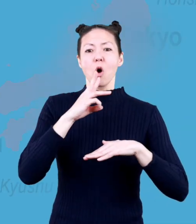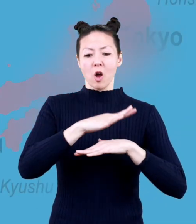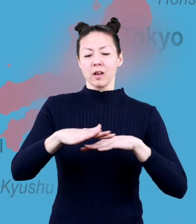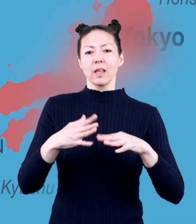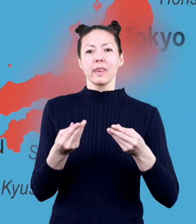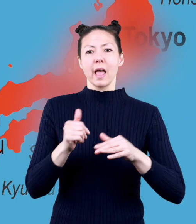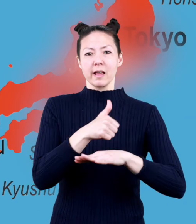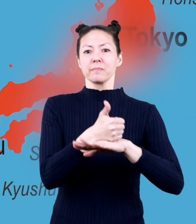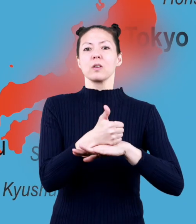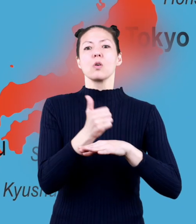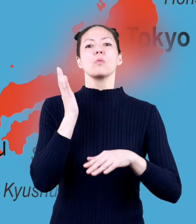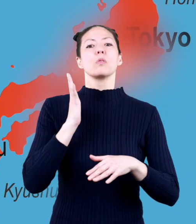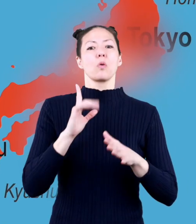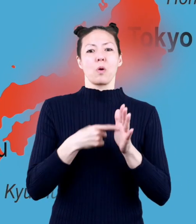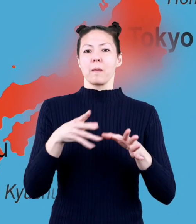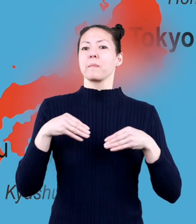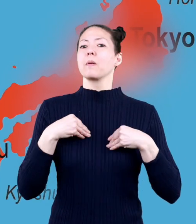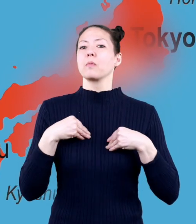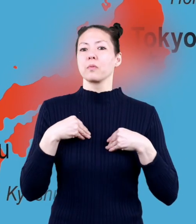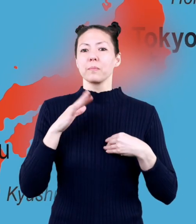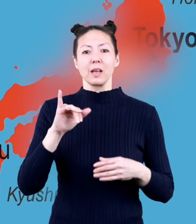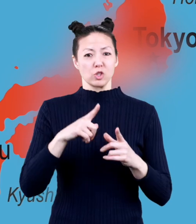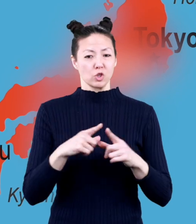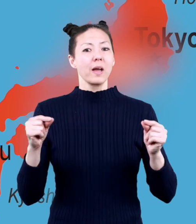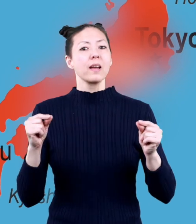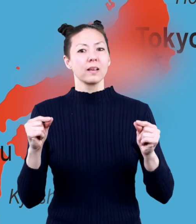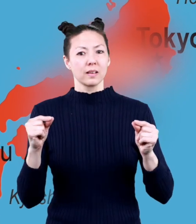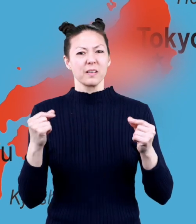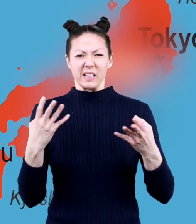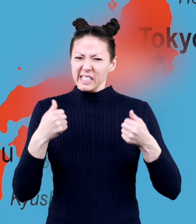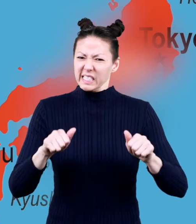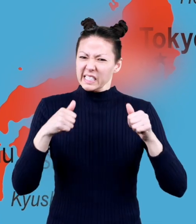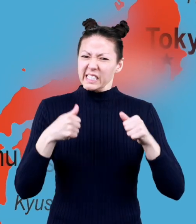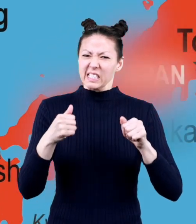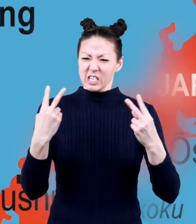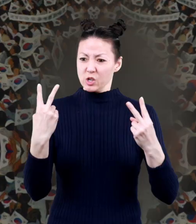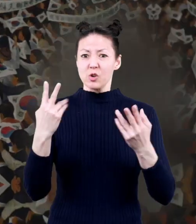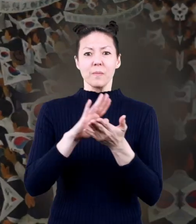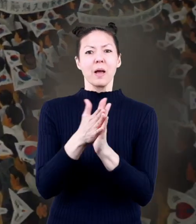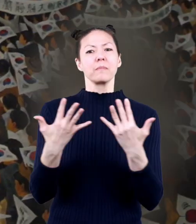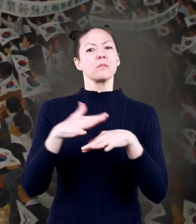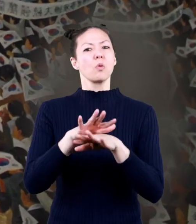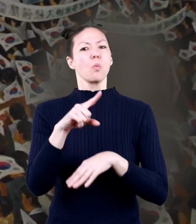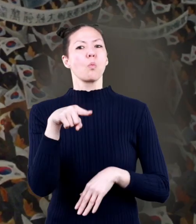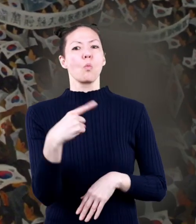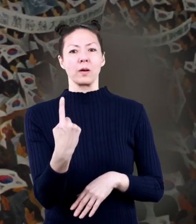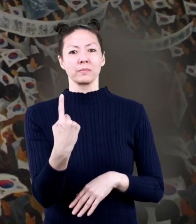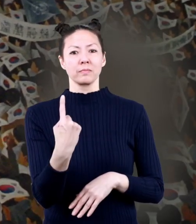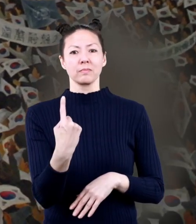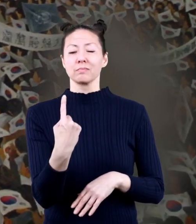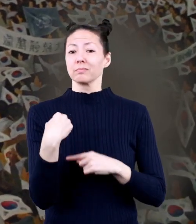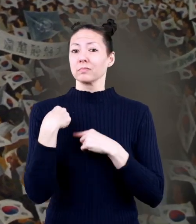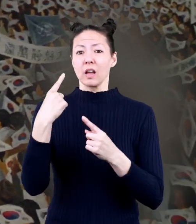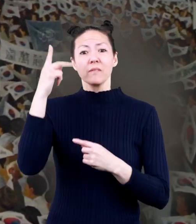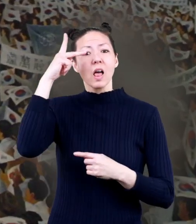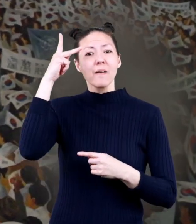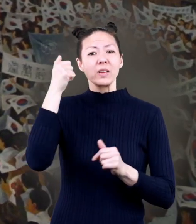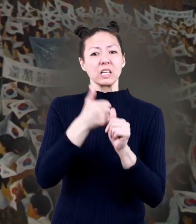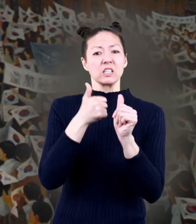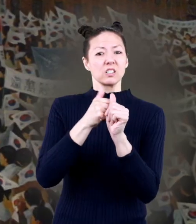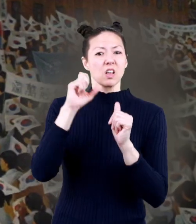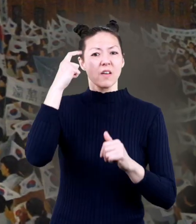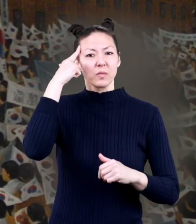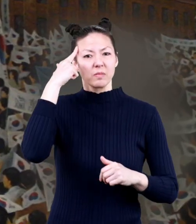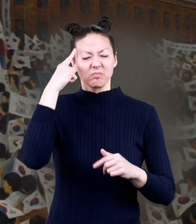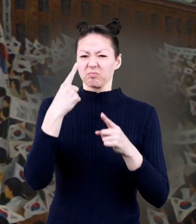of the Korean peninsula, which once belonged to Japan. There were many attempts to bring the two together as one, but since